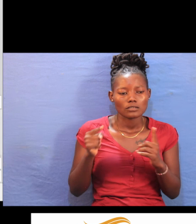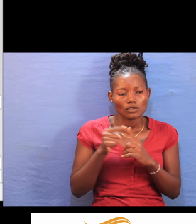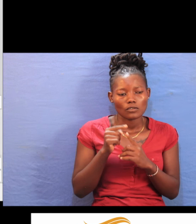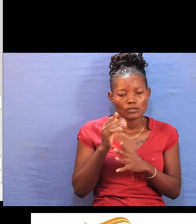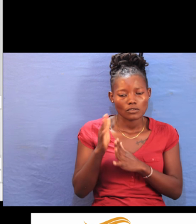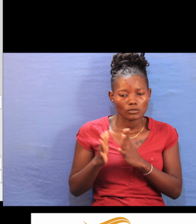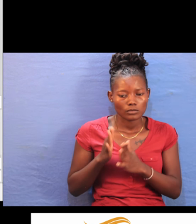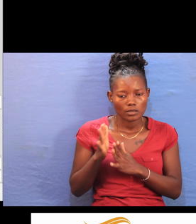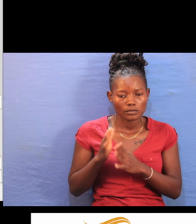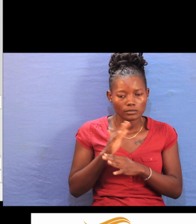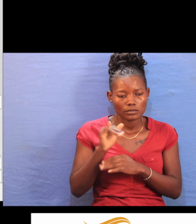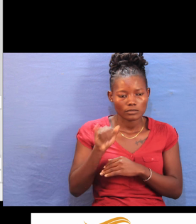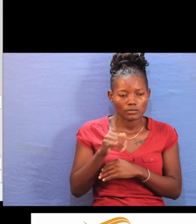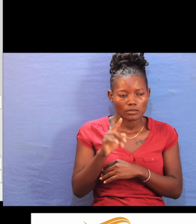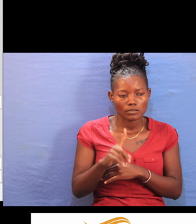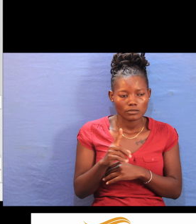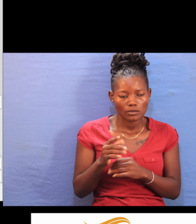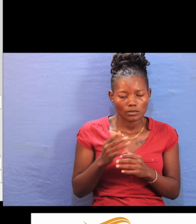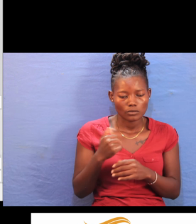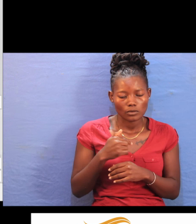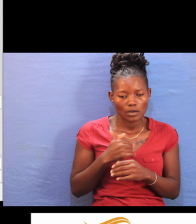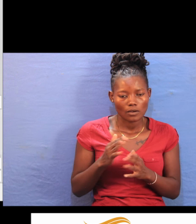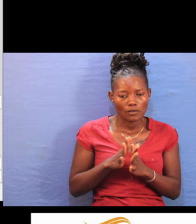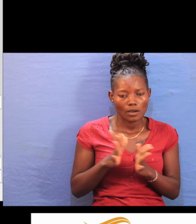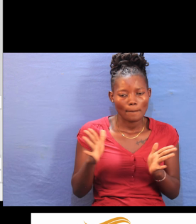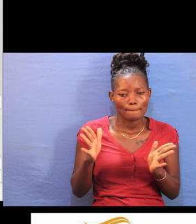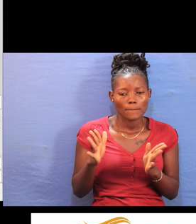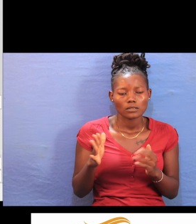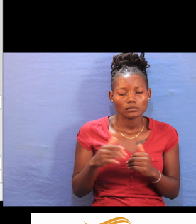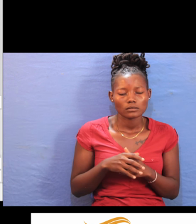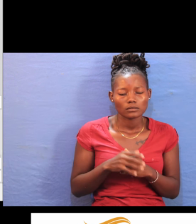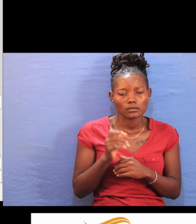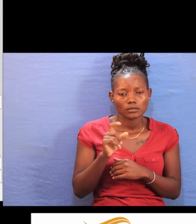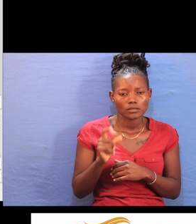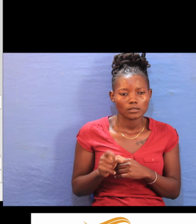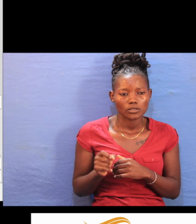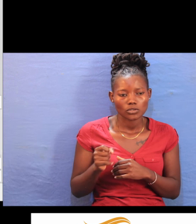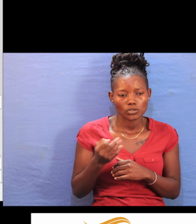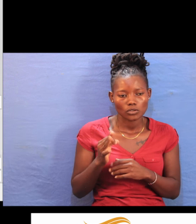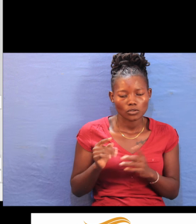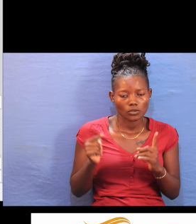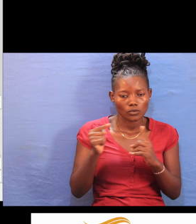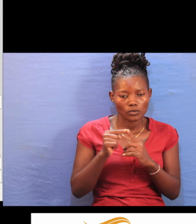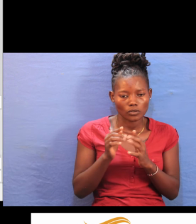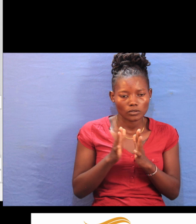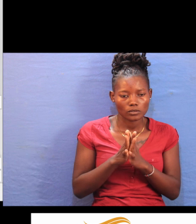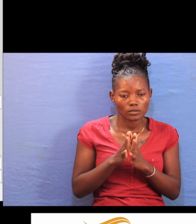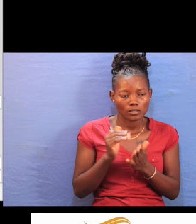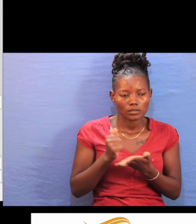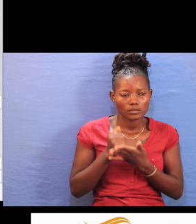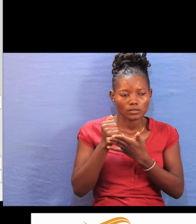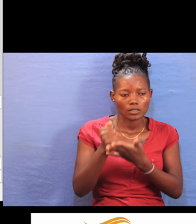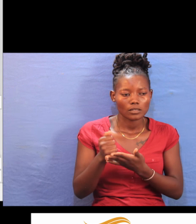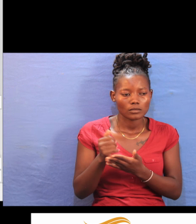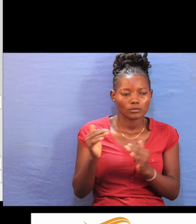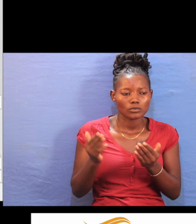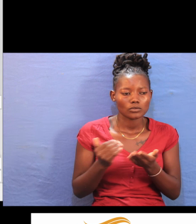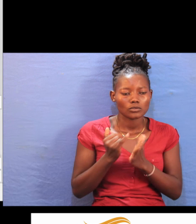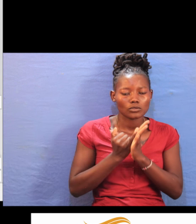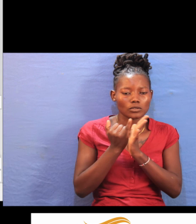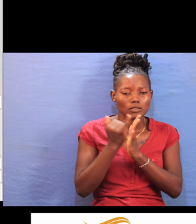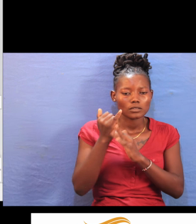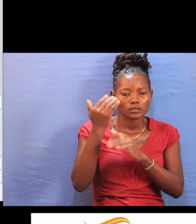now? What are your abilities? What do you need to do? What do you need to accomplish? We need to look in different